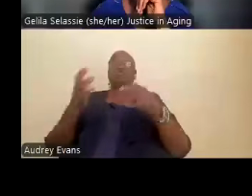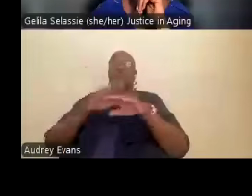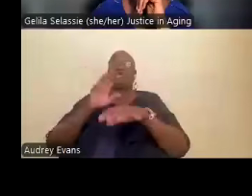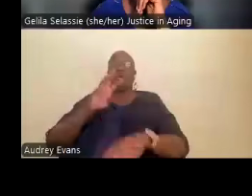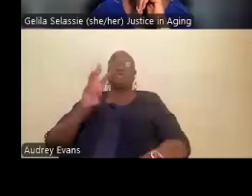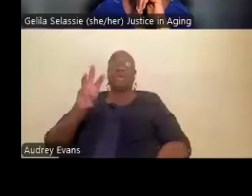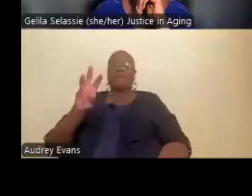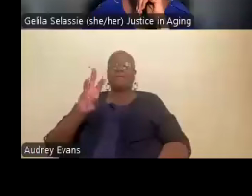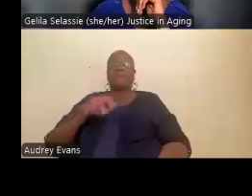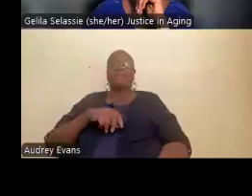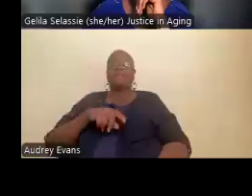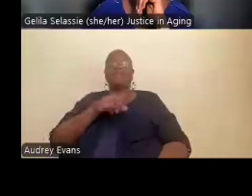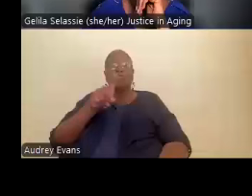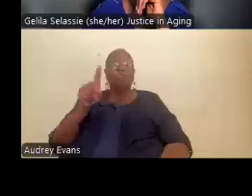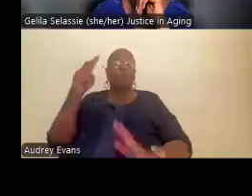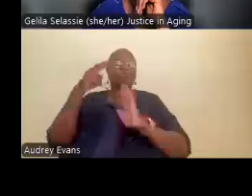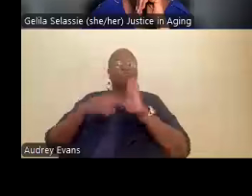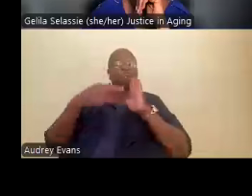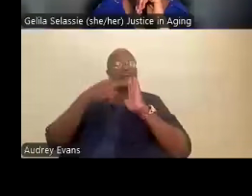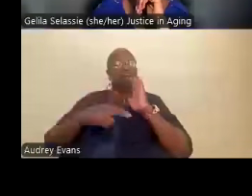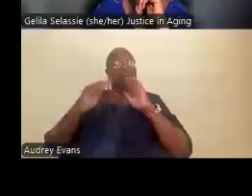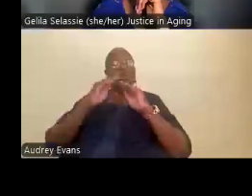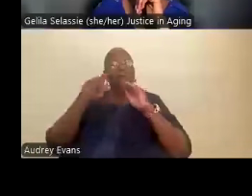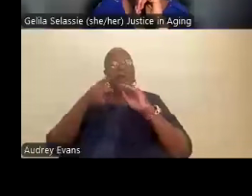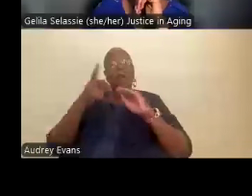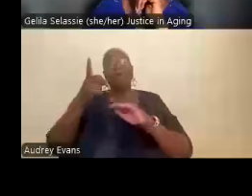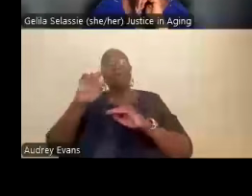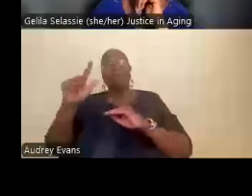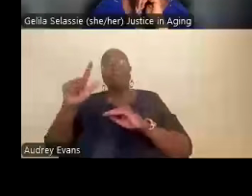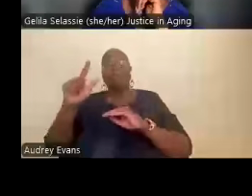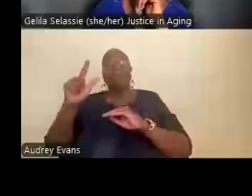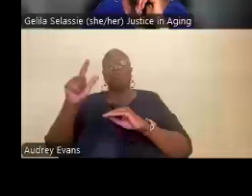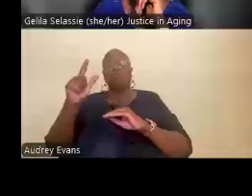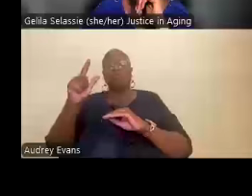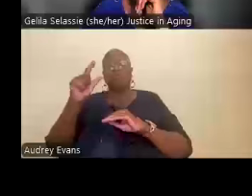website, and you can read more about dual eligibles.